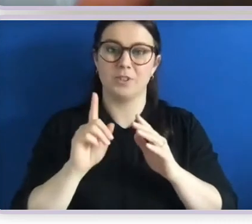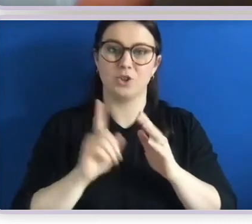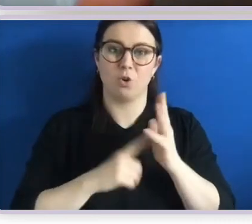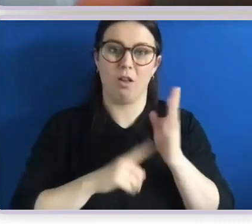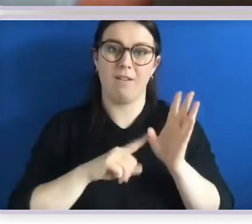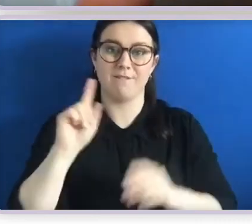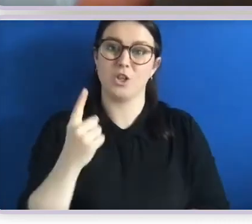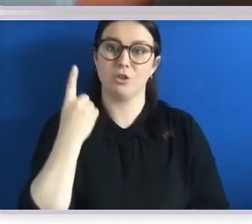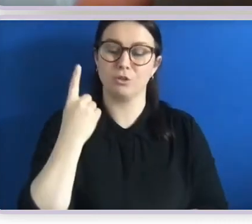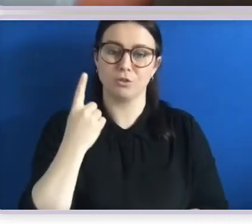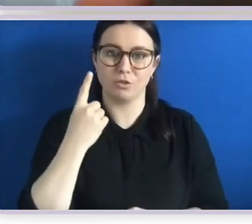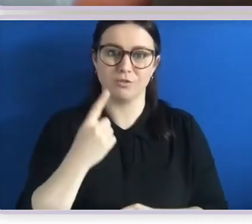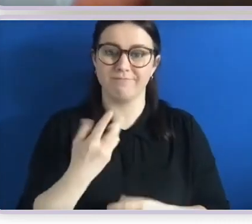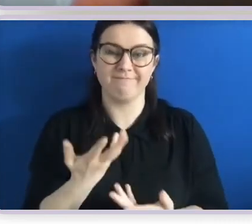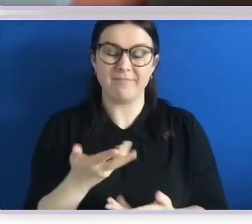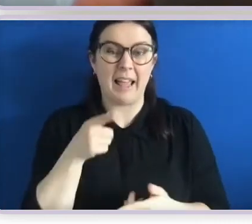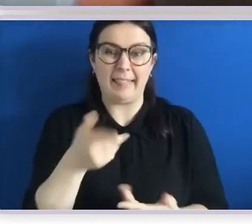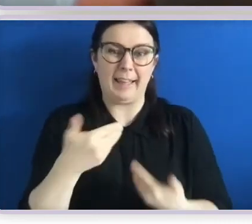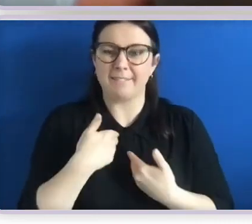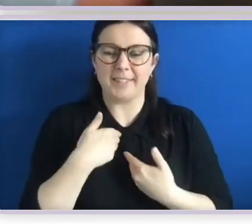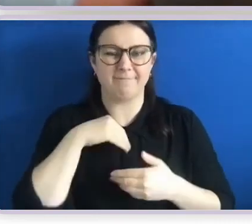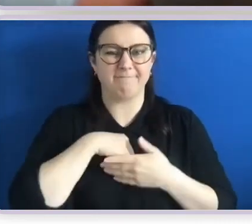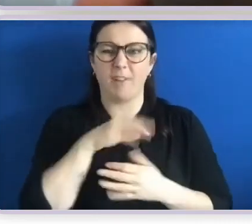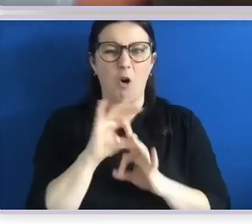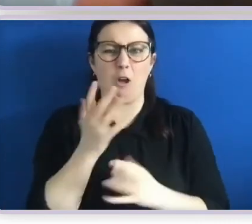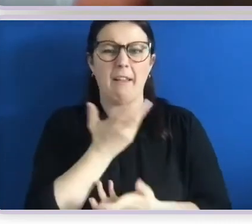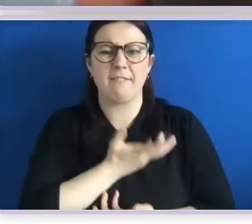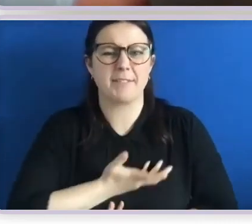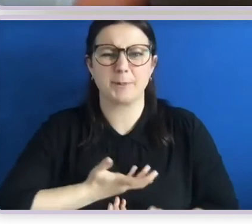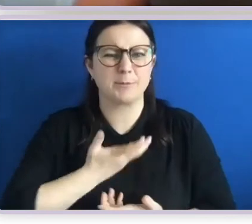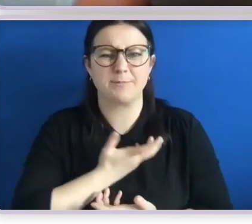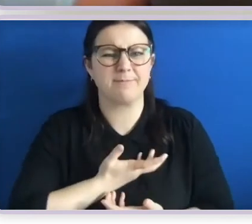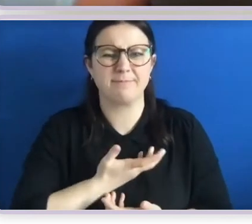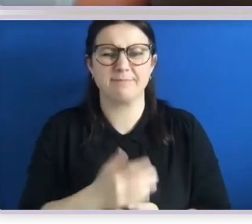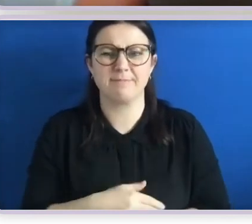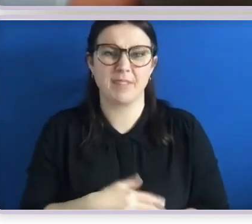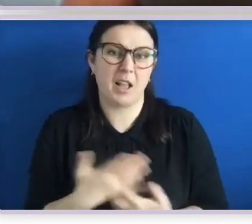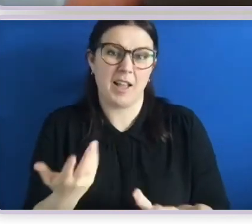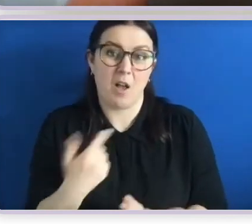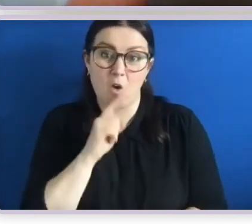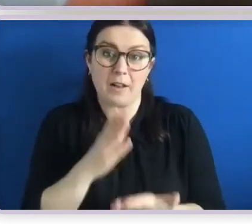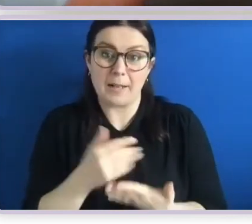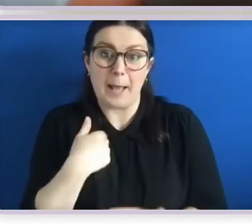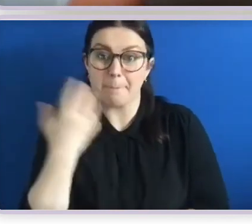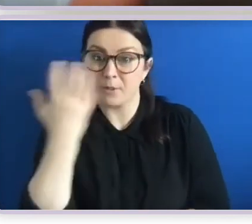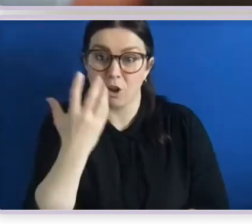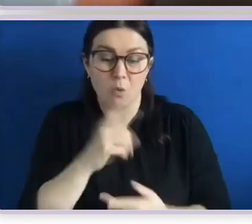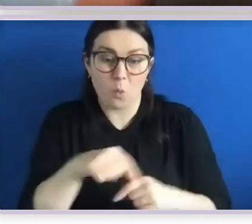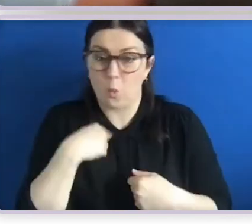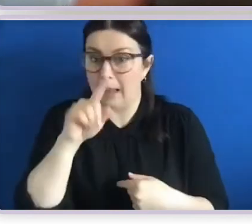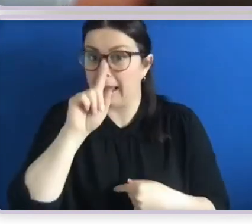of great discomfort. So I can honestly say I'm sorry that we're unable to act